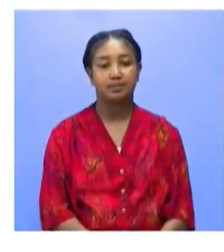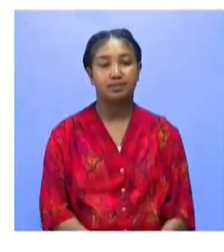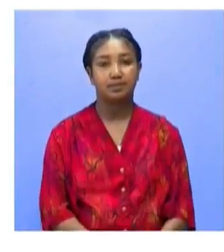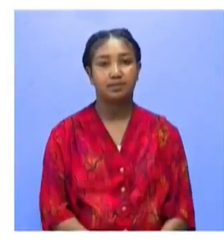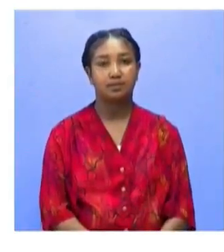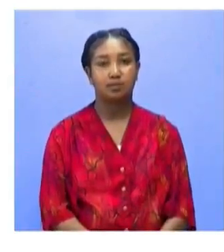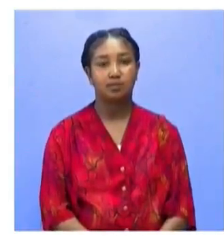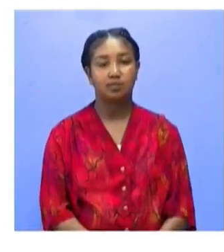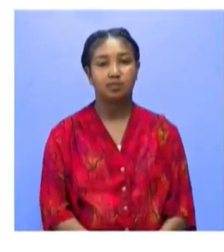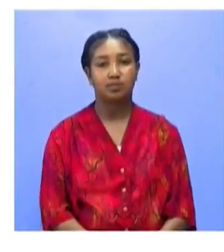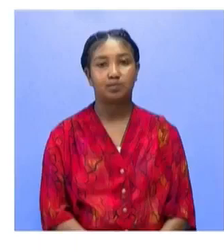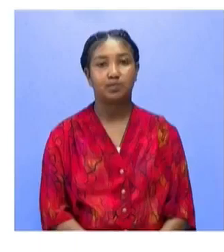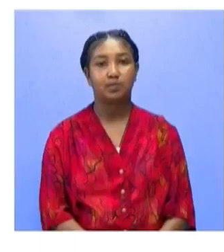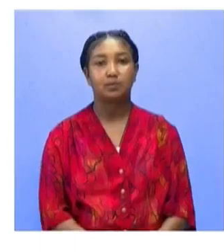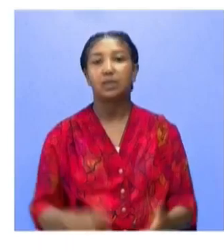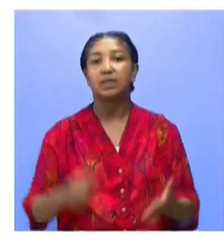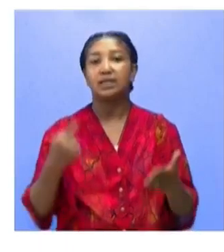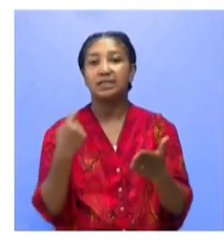these